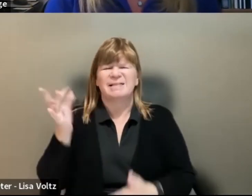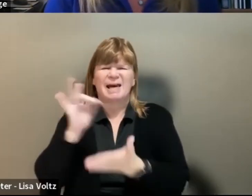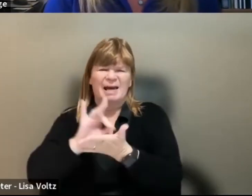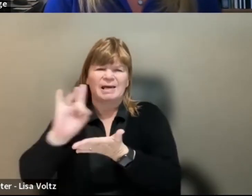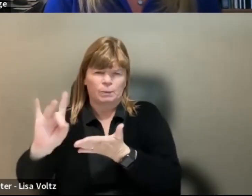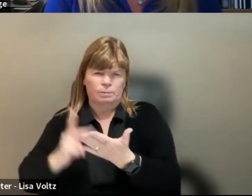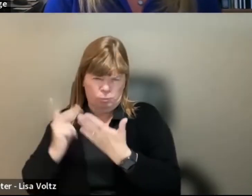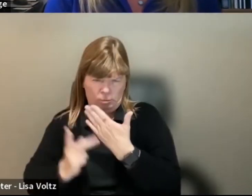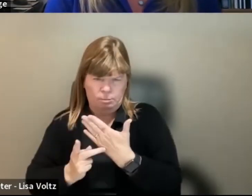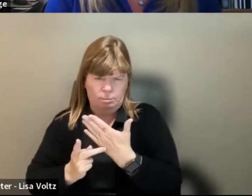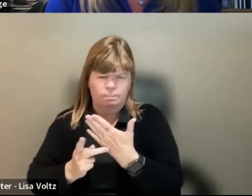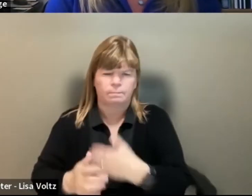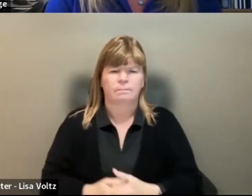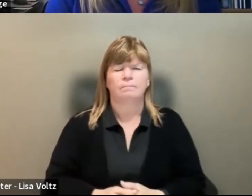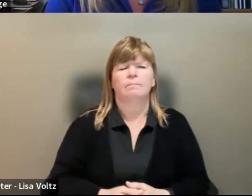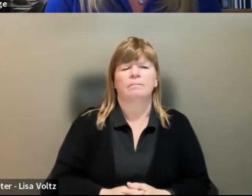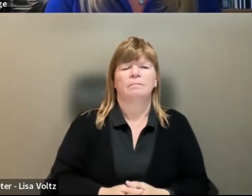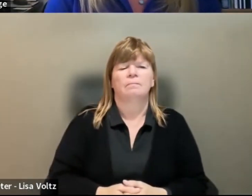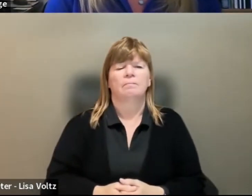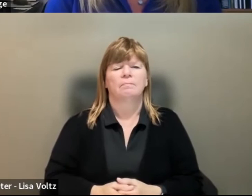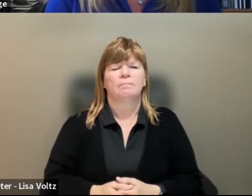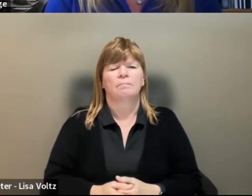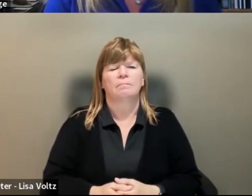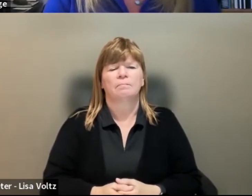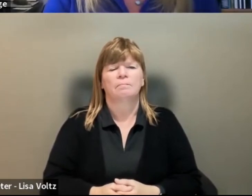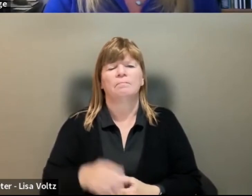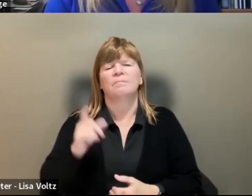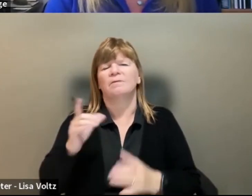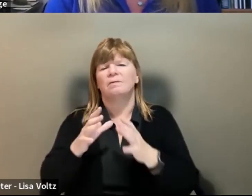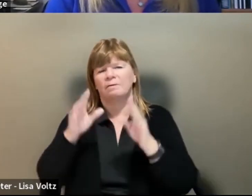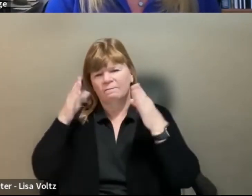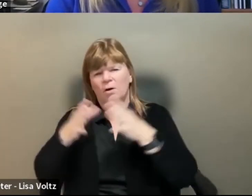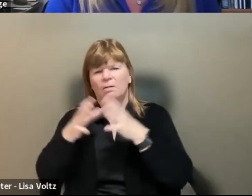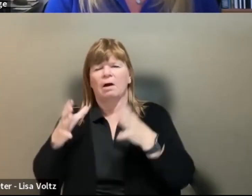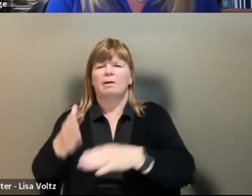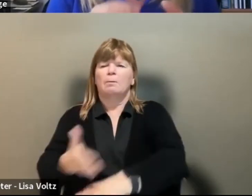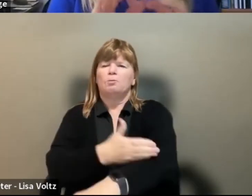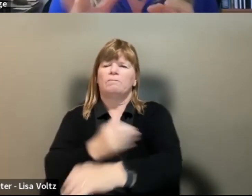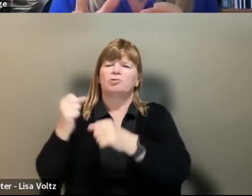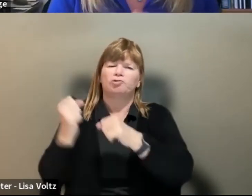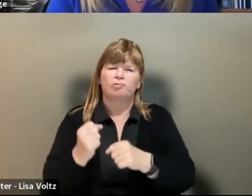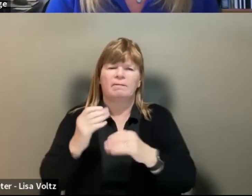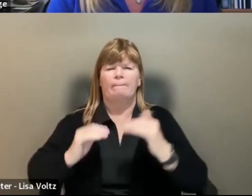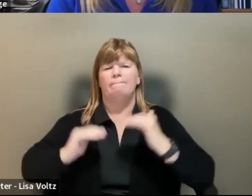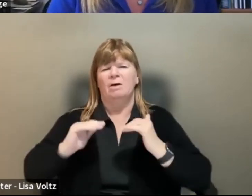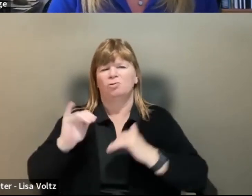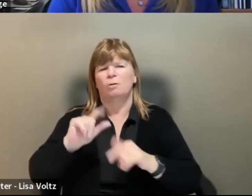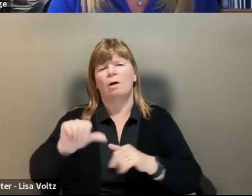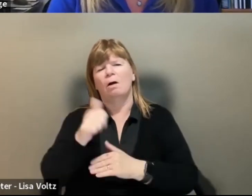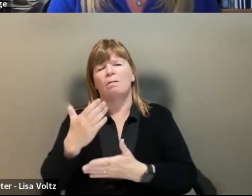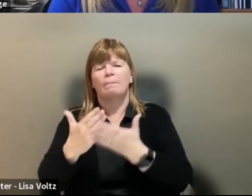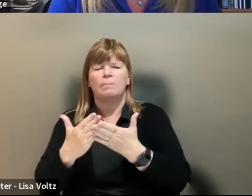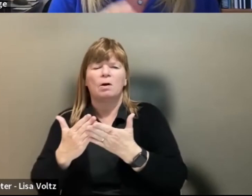program, and it's a lot on improving strength and balance also. And there's a piece of it that's overseen